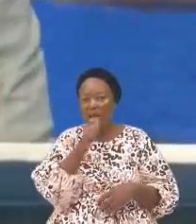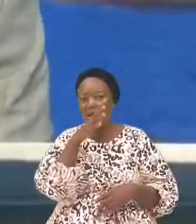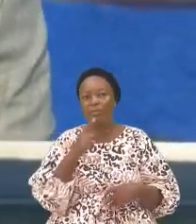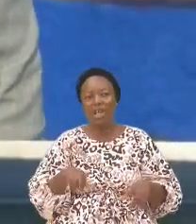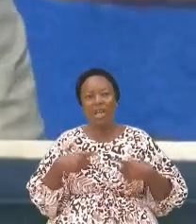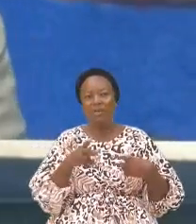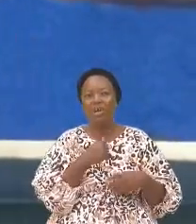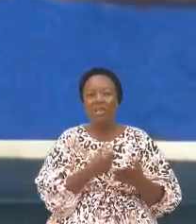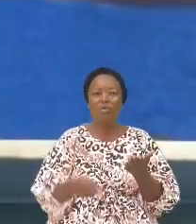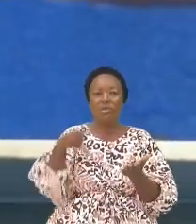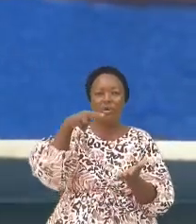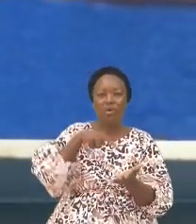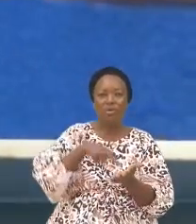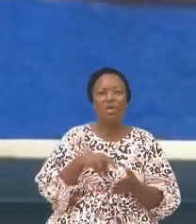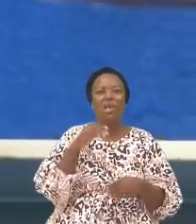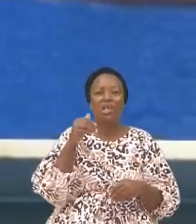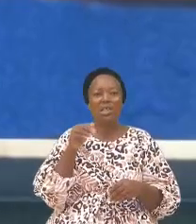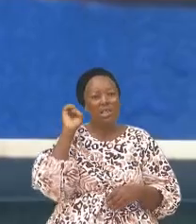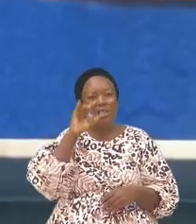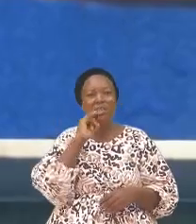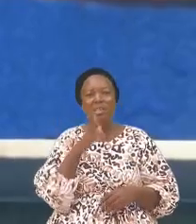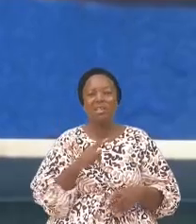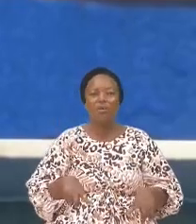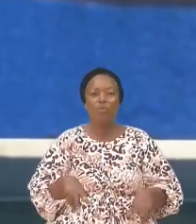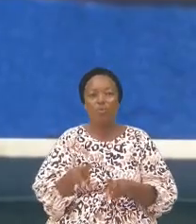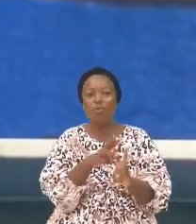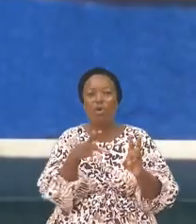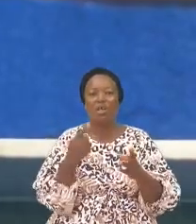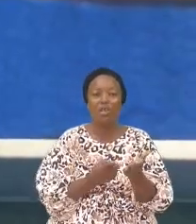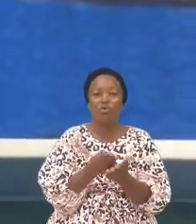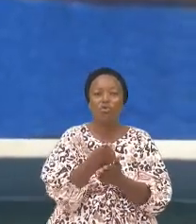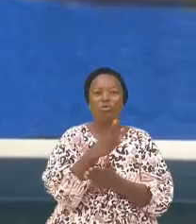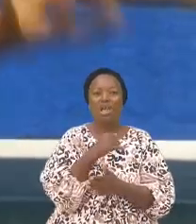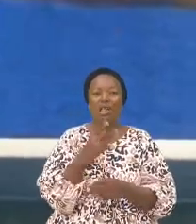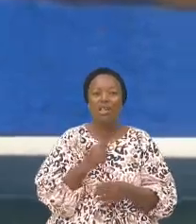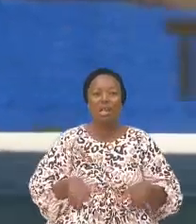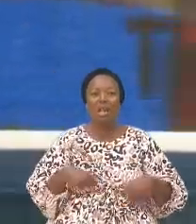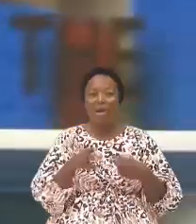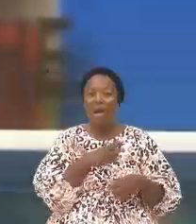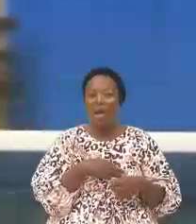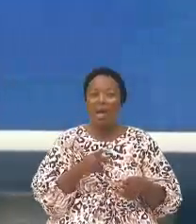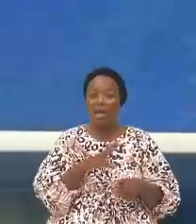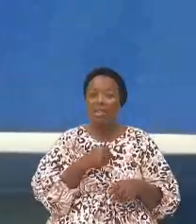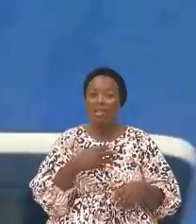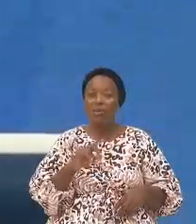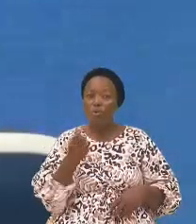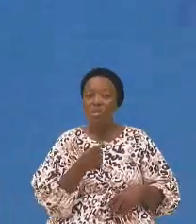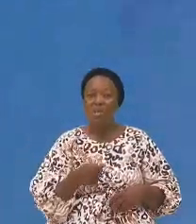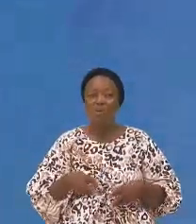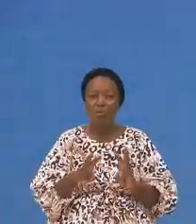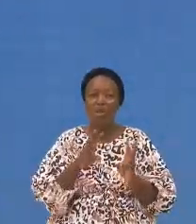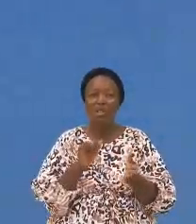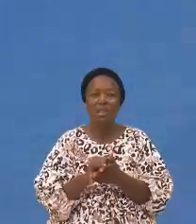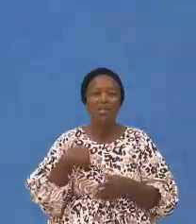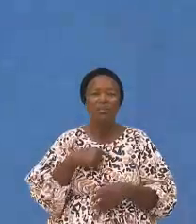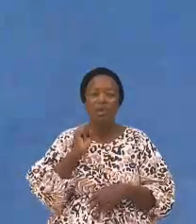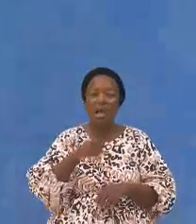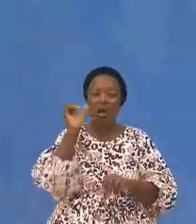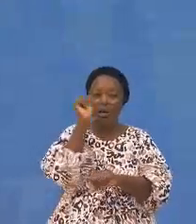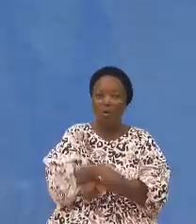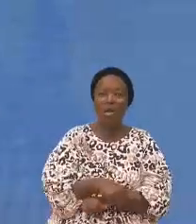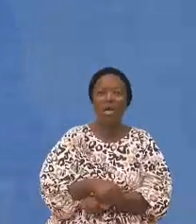Jesus said, I am the life and the resurrection. Is the way, the truth, and the life.